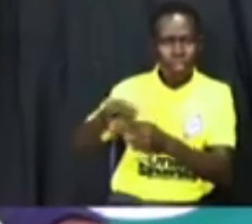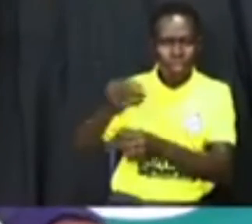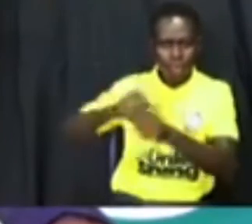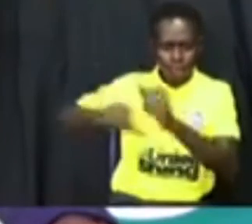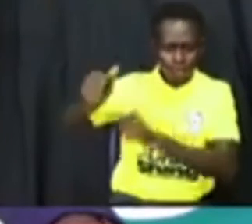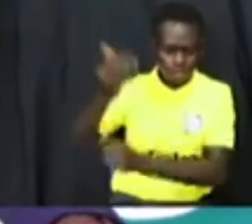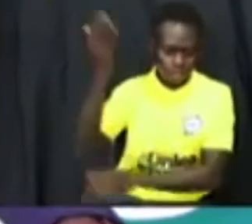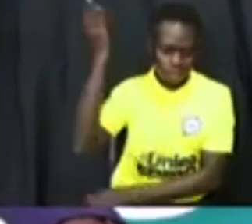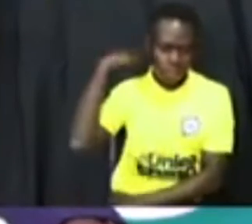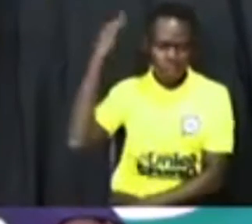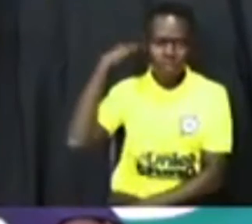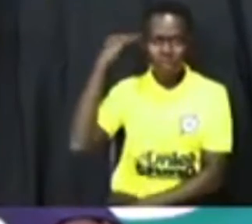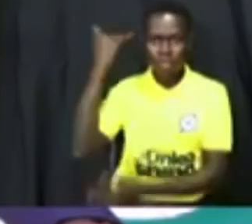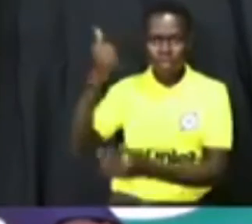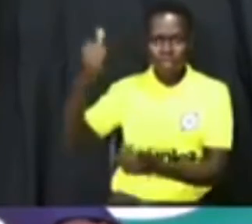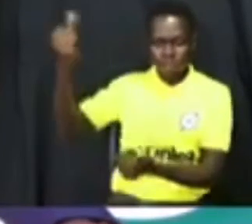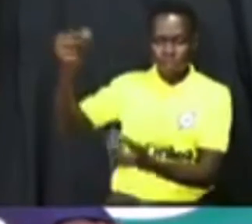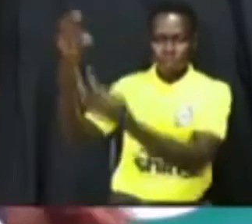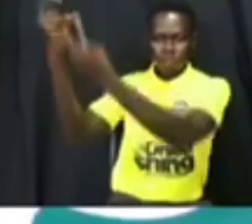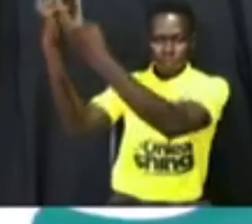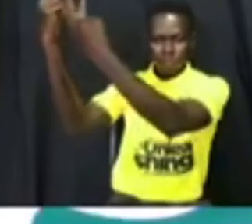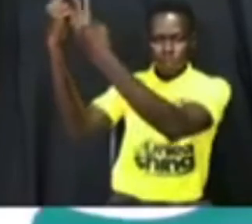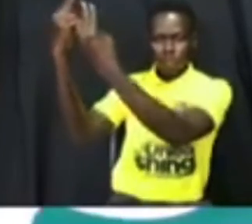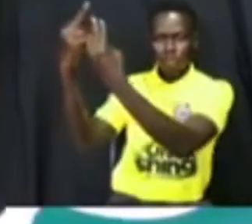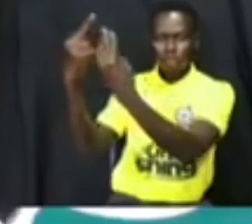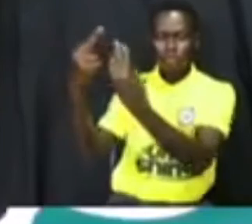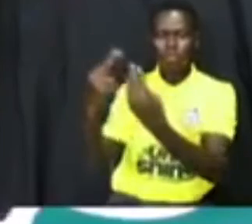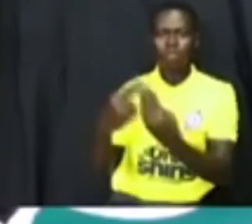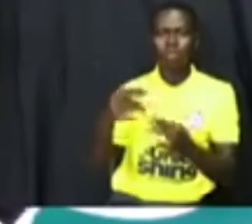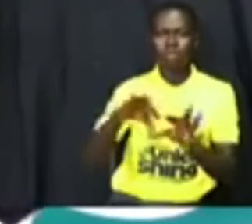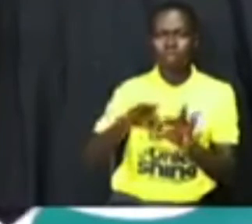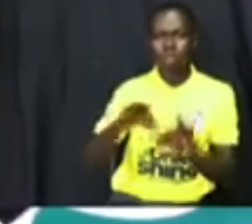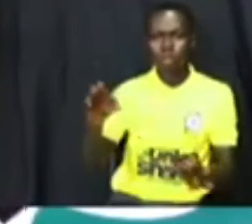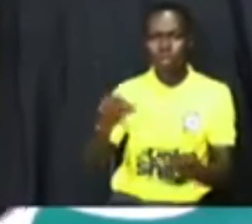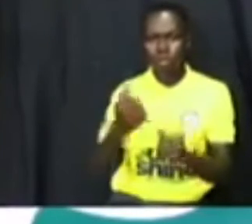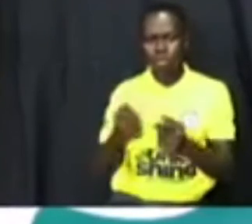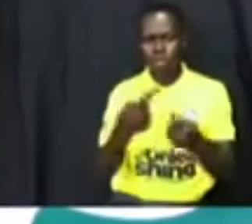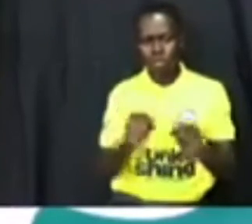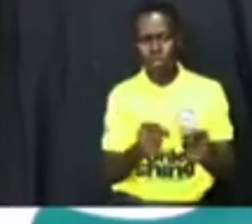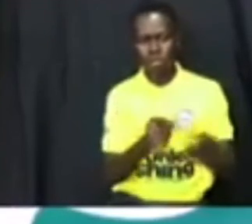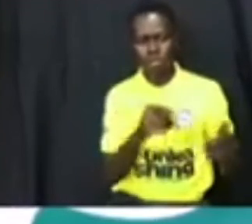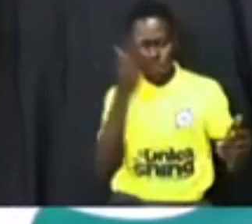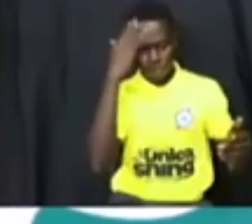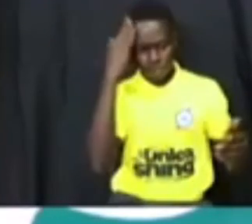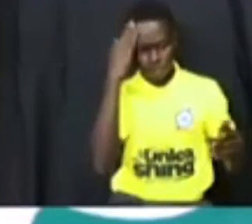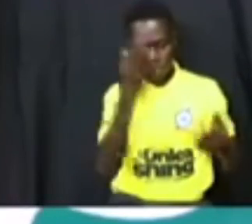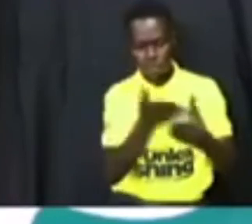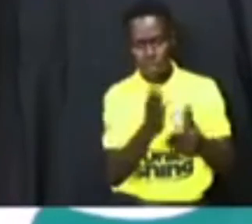Discerning of spirits, which distinguishes between good and bad spirit.